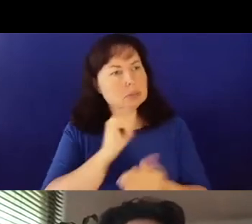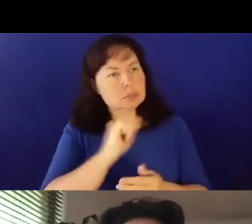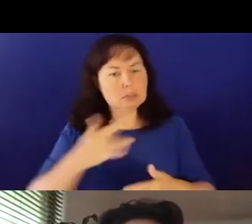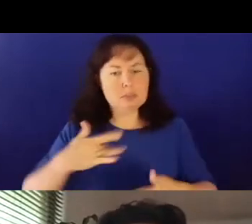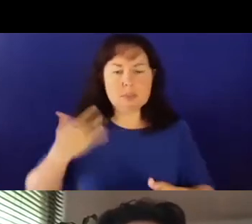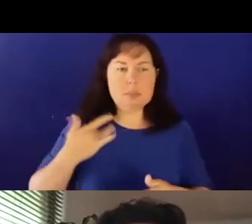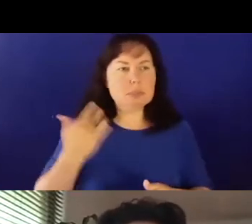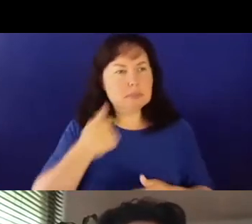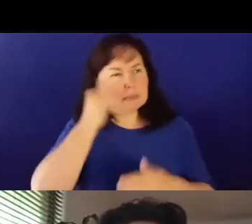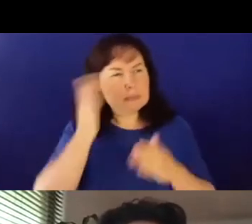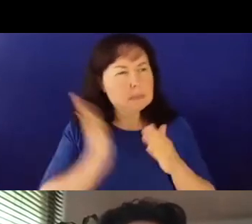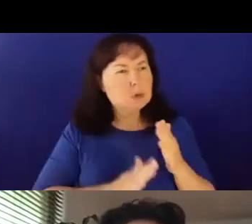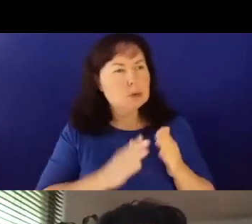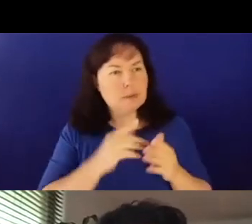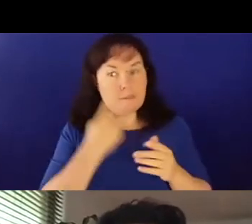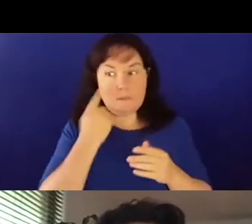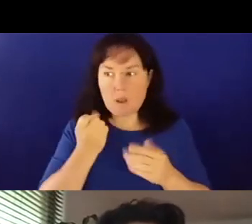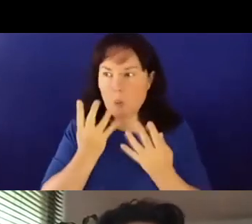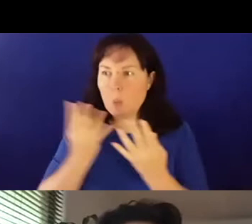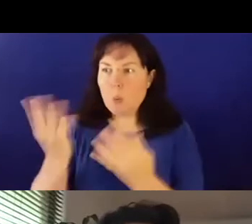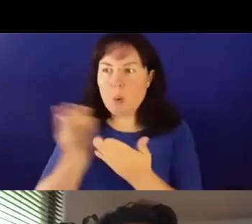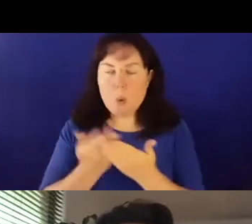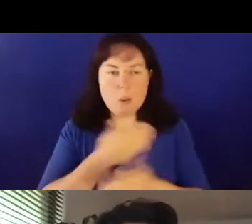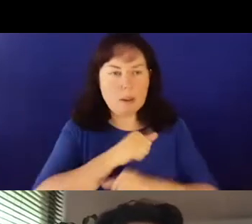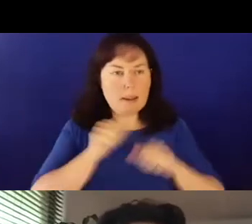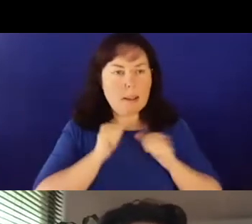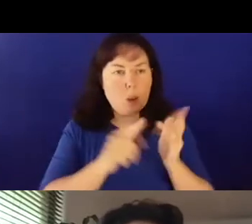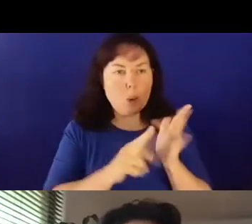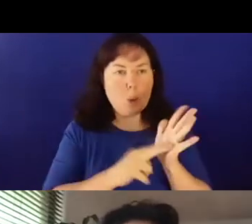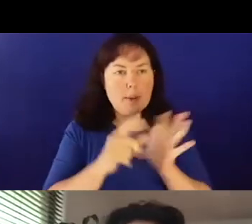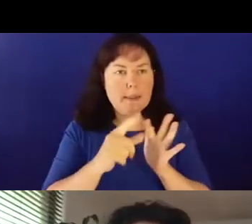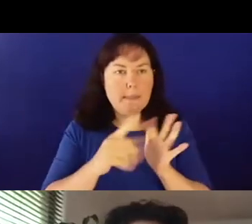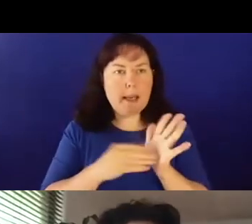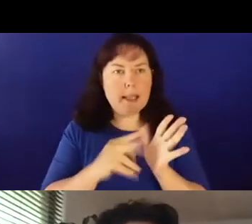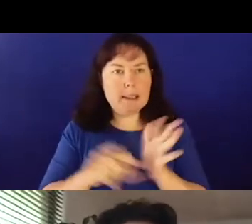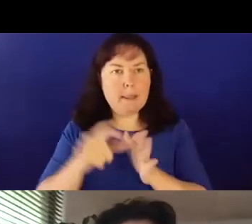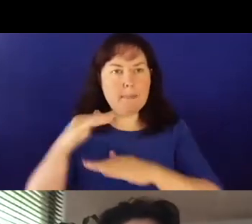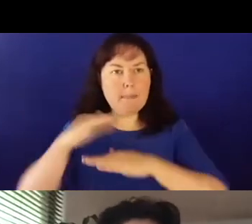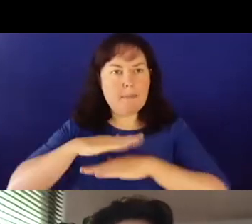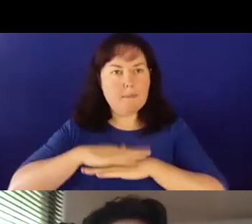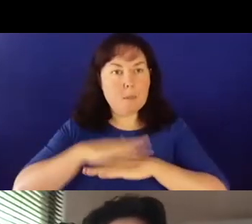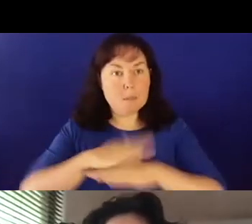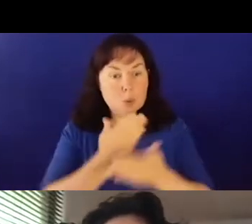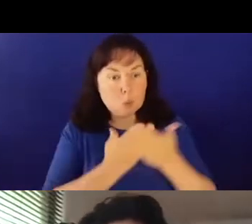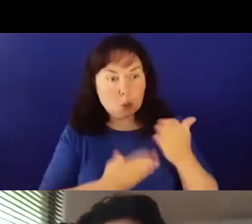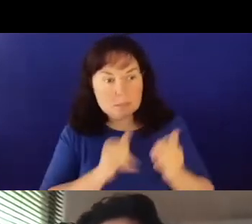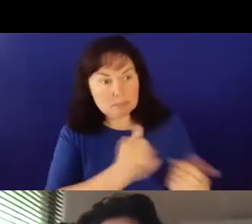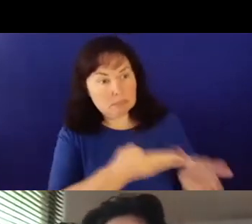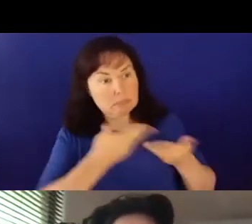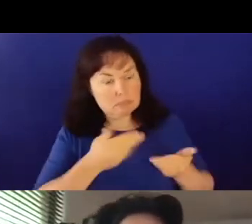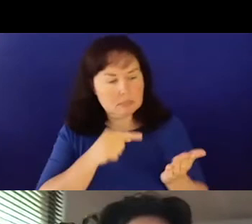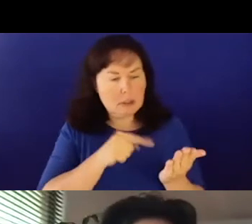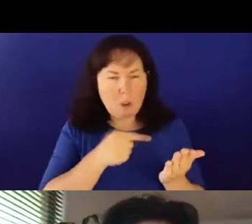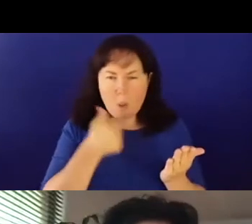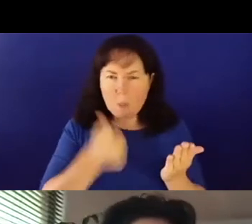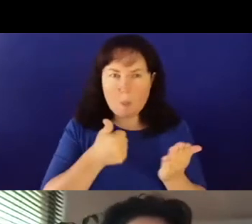that can find an audience on our on-demand platform. And so stories that have, really good structure behind them, a really good hook that grabs us